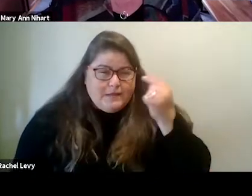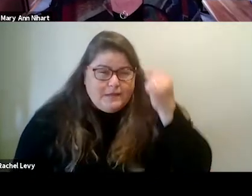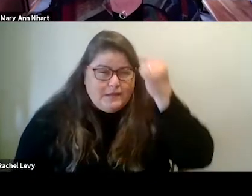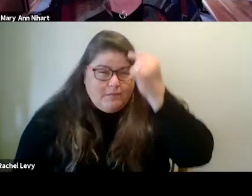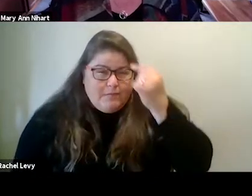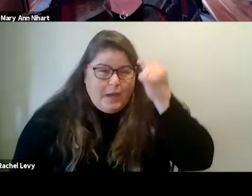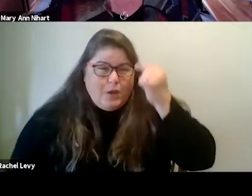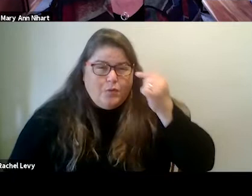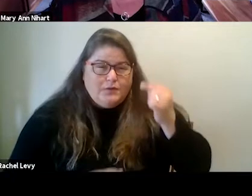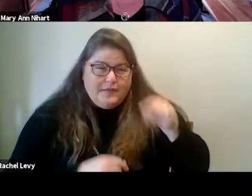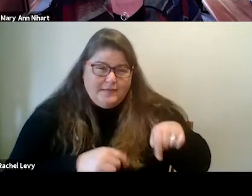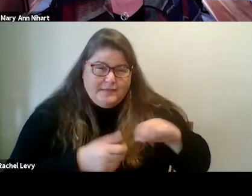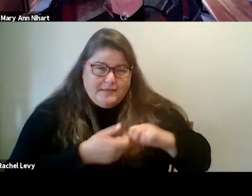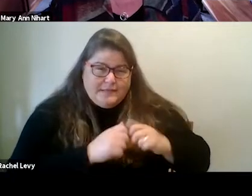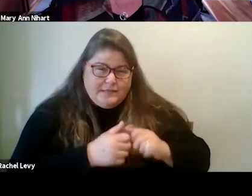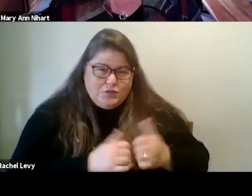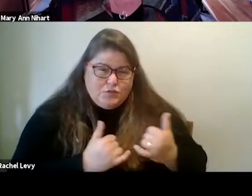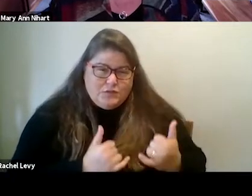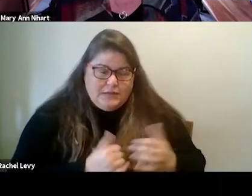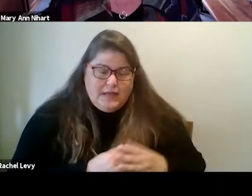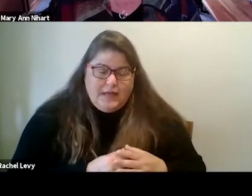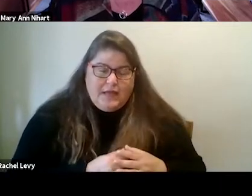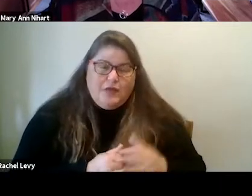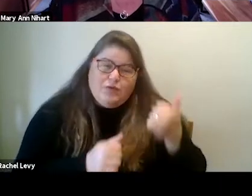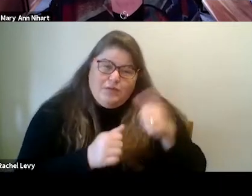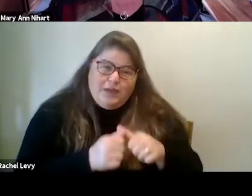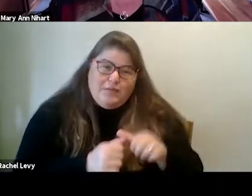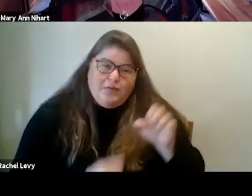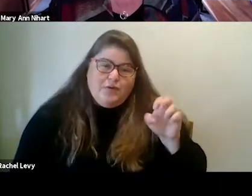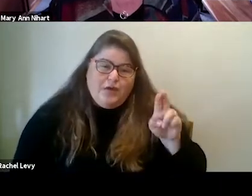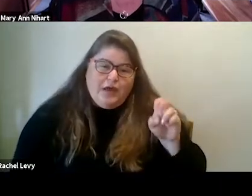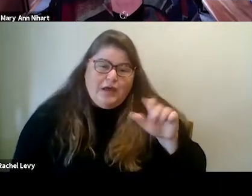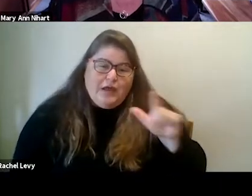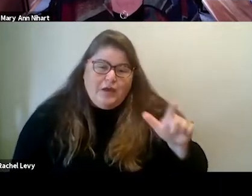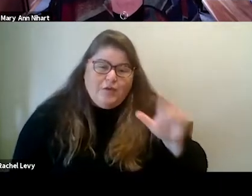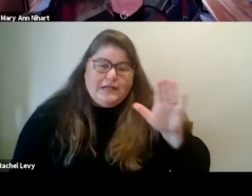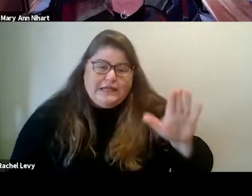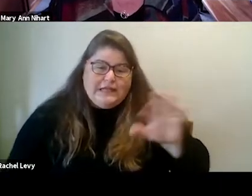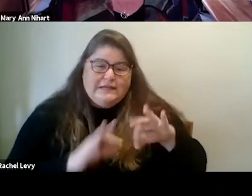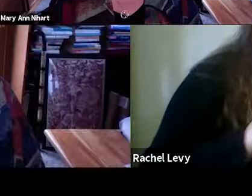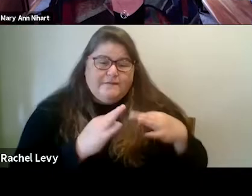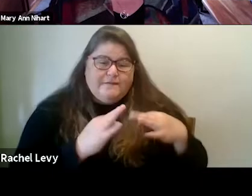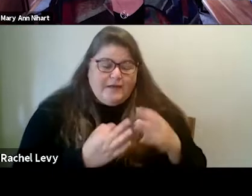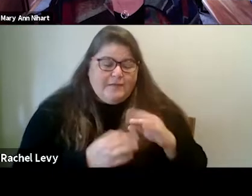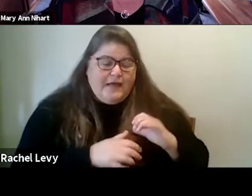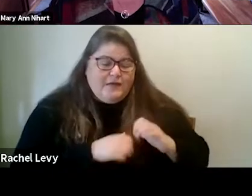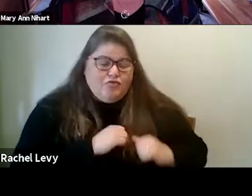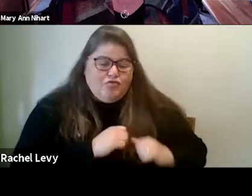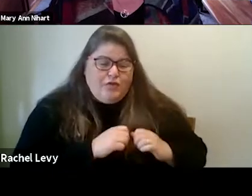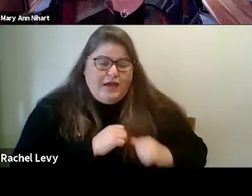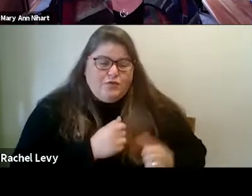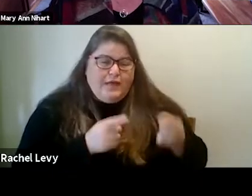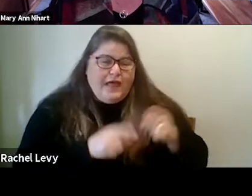today. And if nothing, remember Errol and his family and the tragedies that occur around the